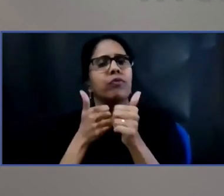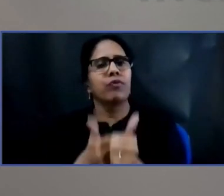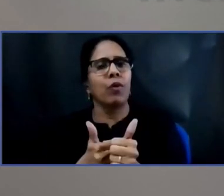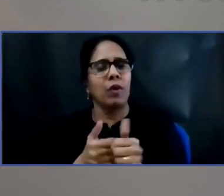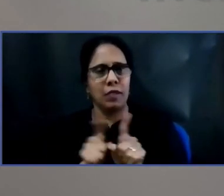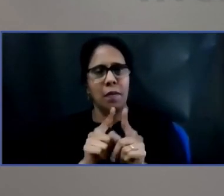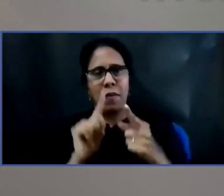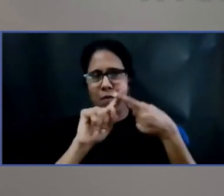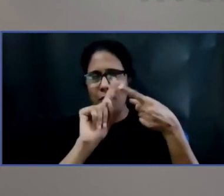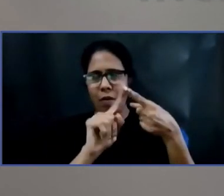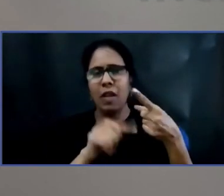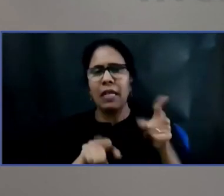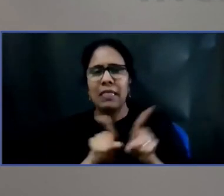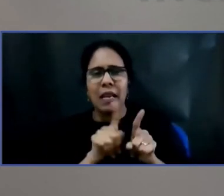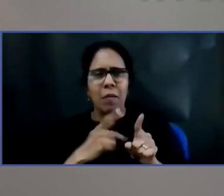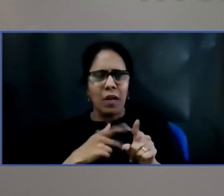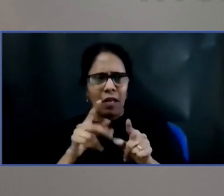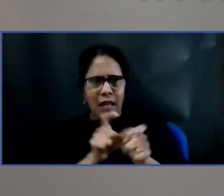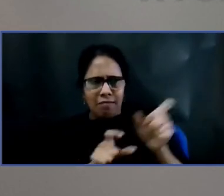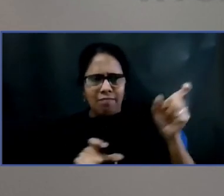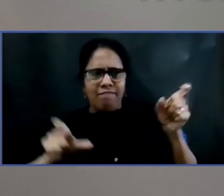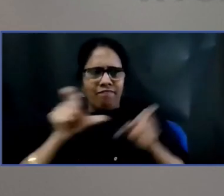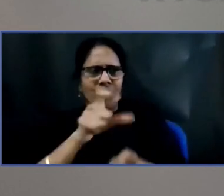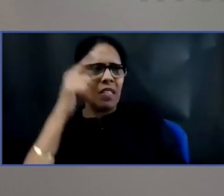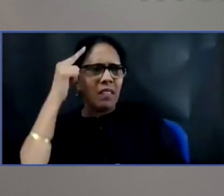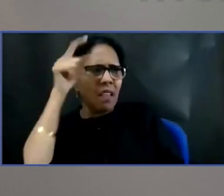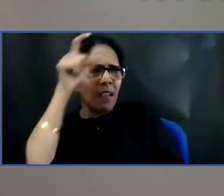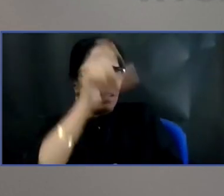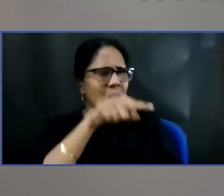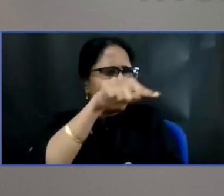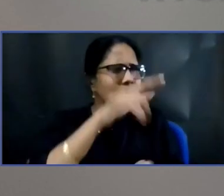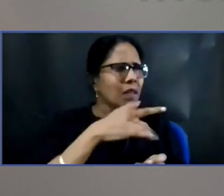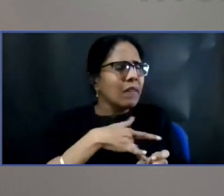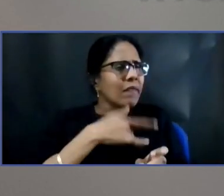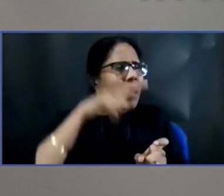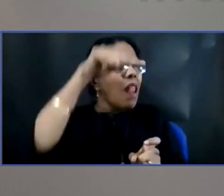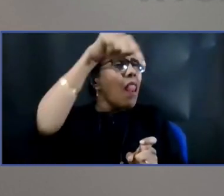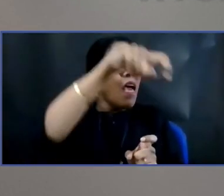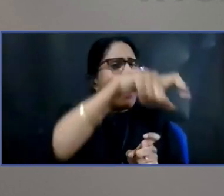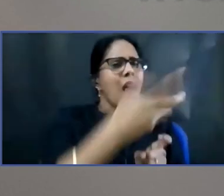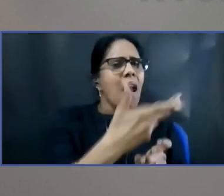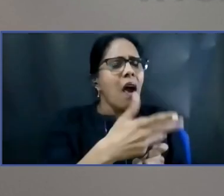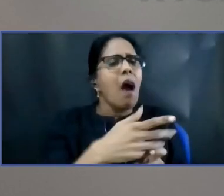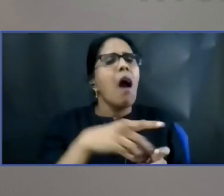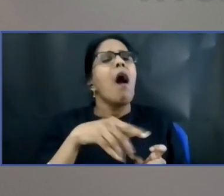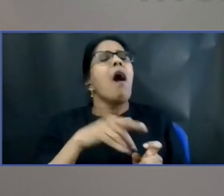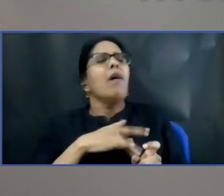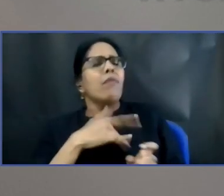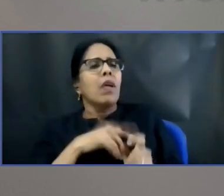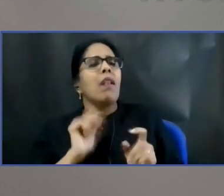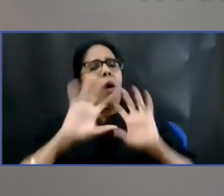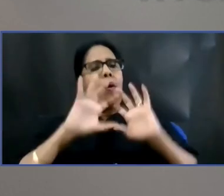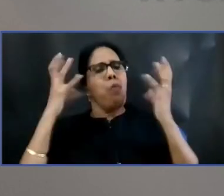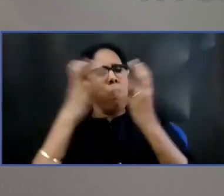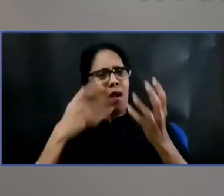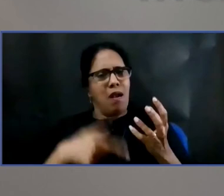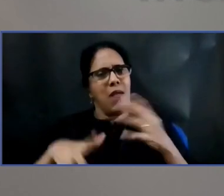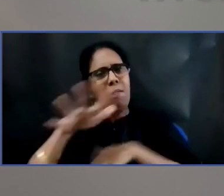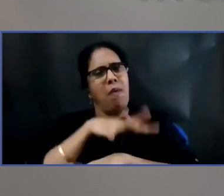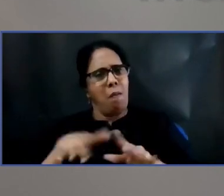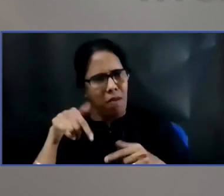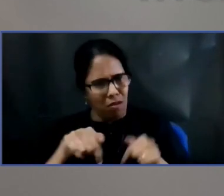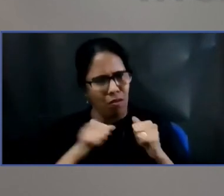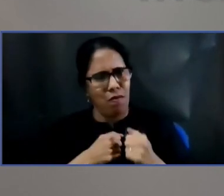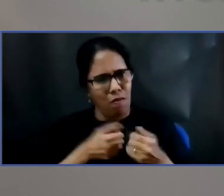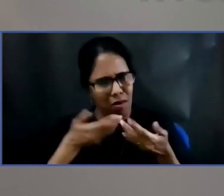others, to think empathetically and understand what you are here in this world for a purpose. To make our life